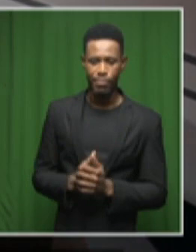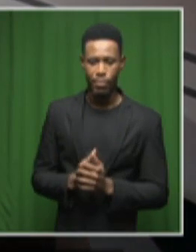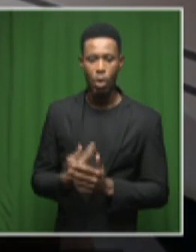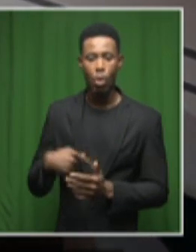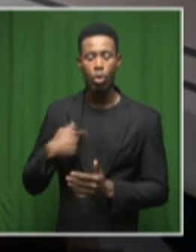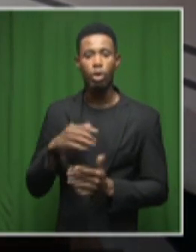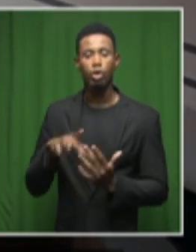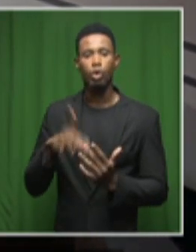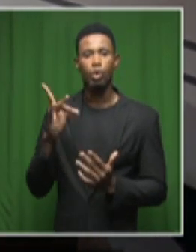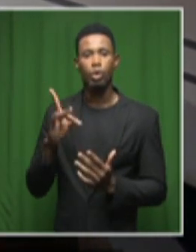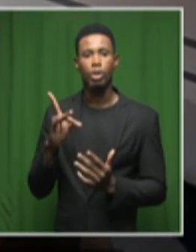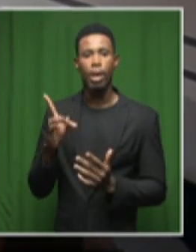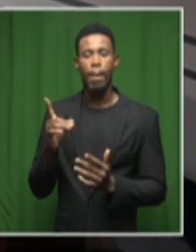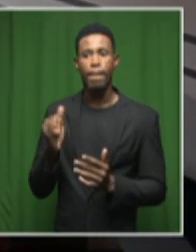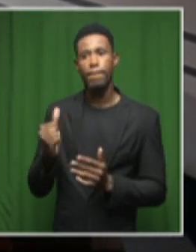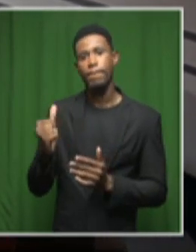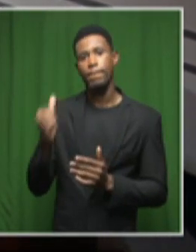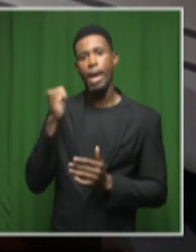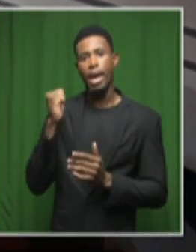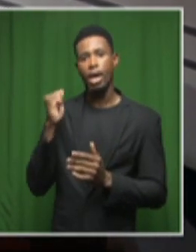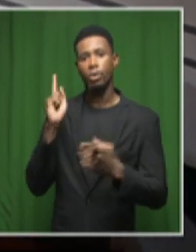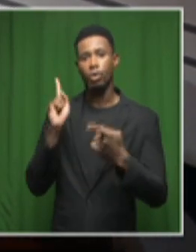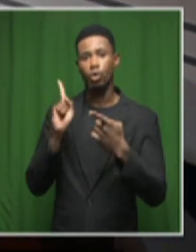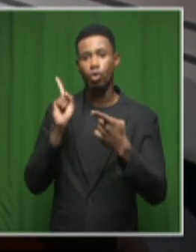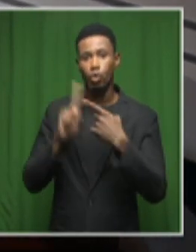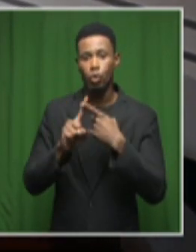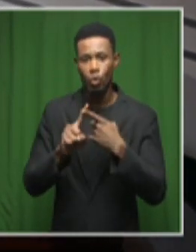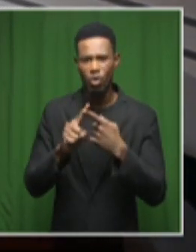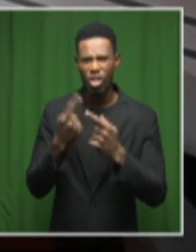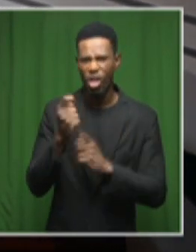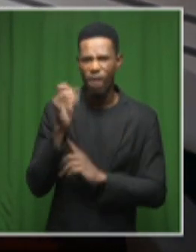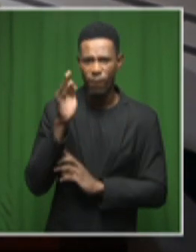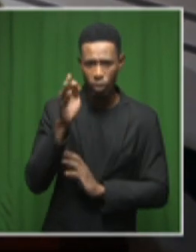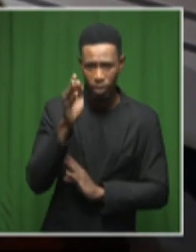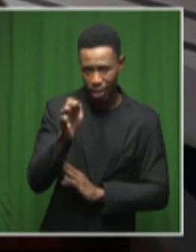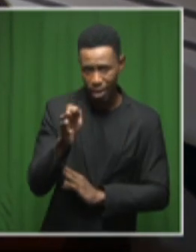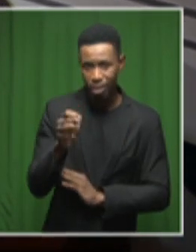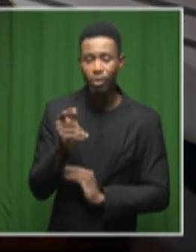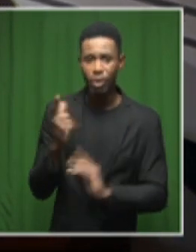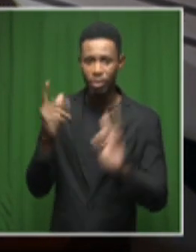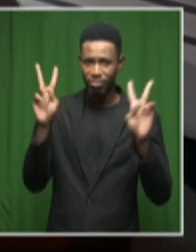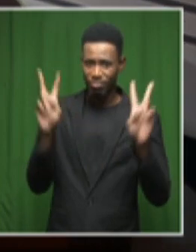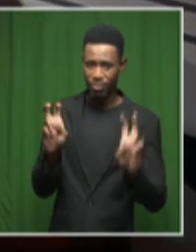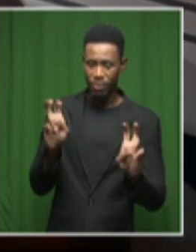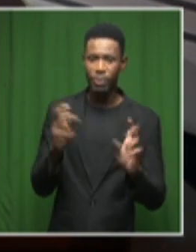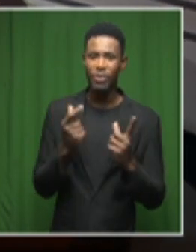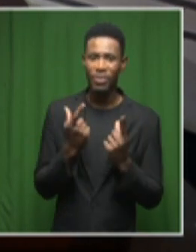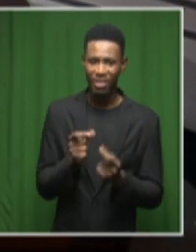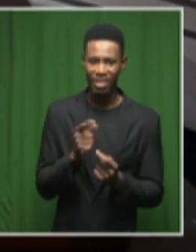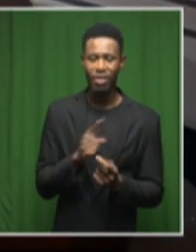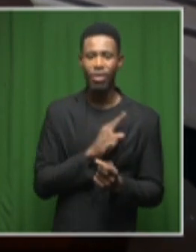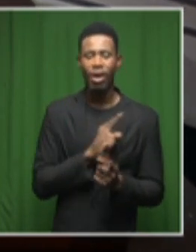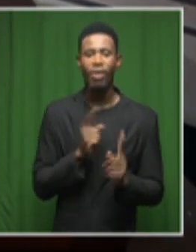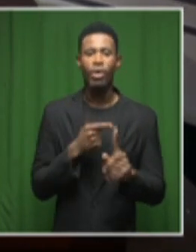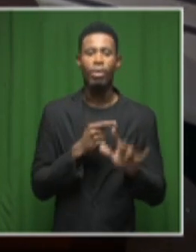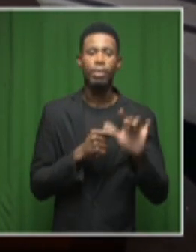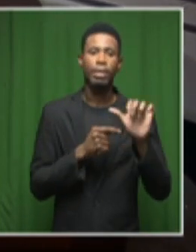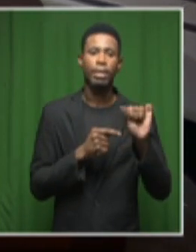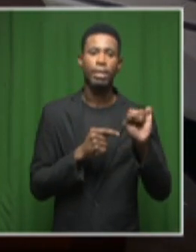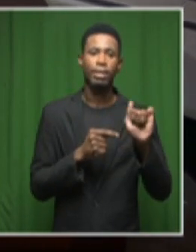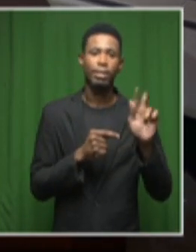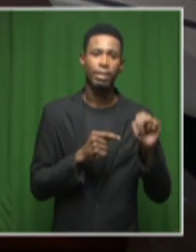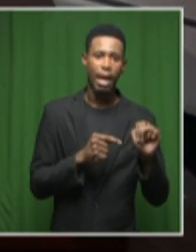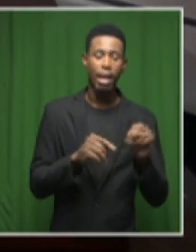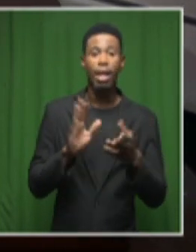Future, it's from what you did as an intro, that our artworks, especially from the San and the Koi, could be traced 26,000 before